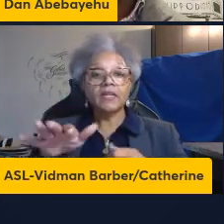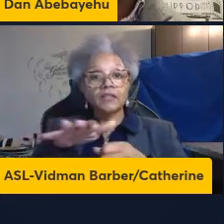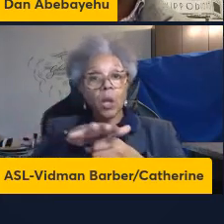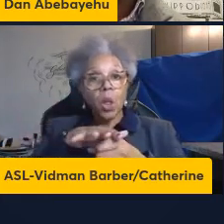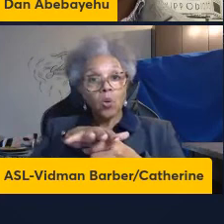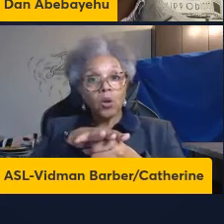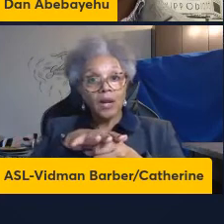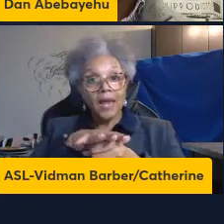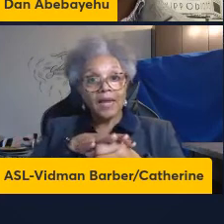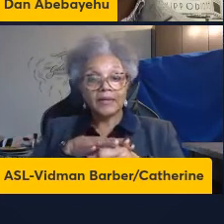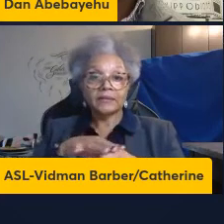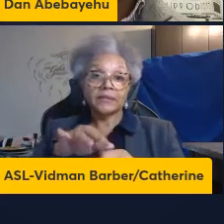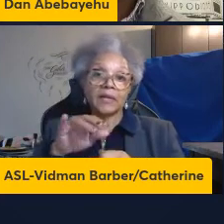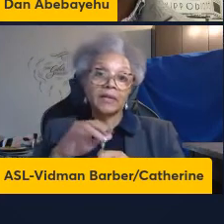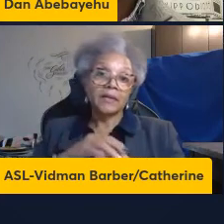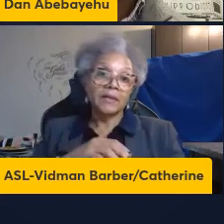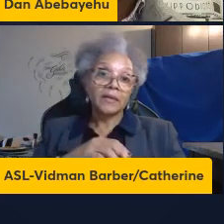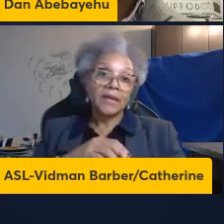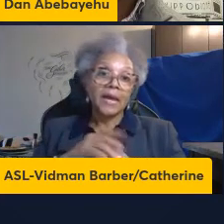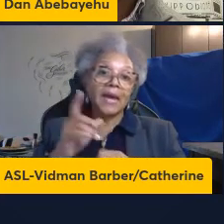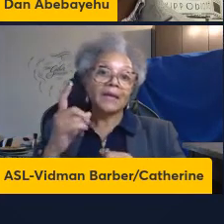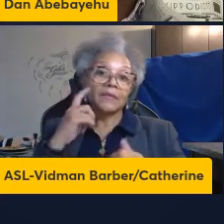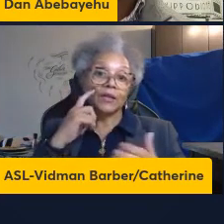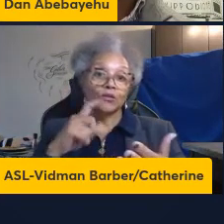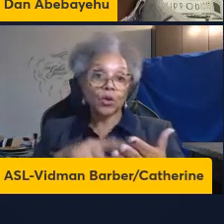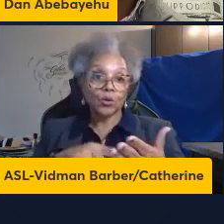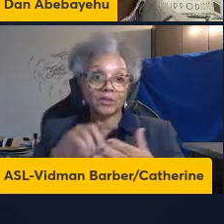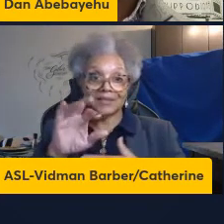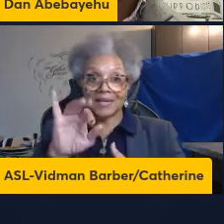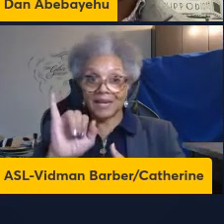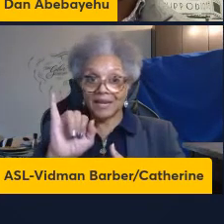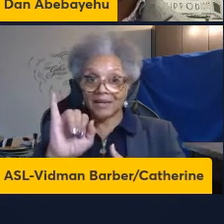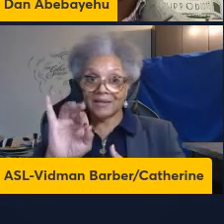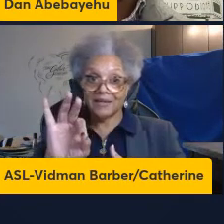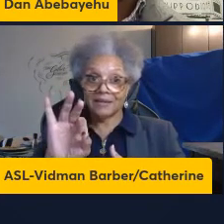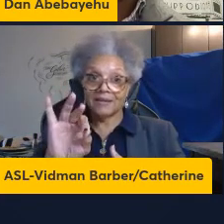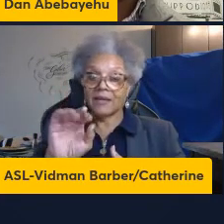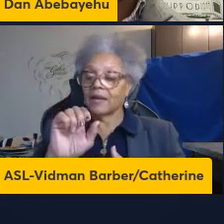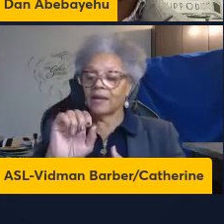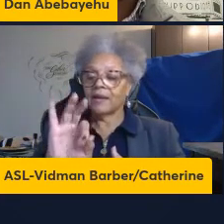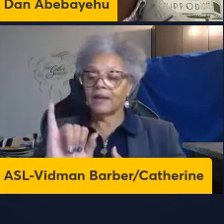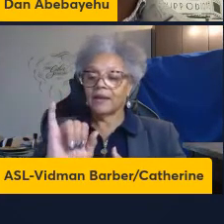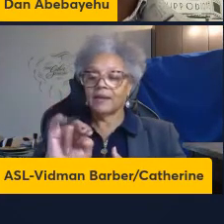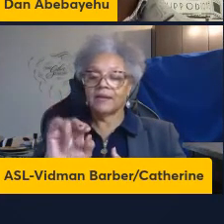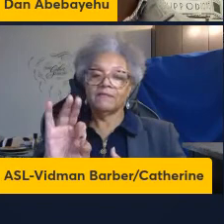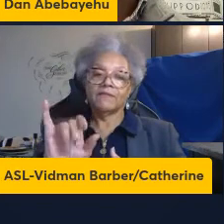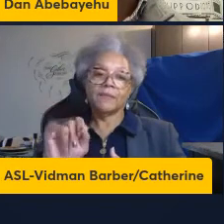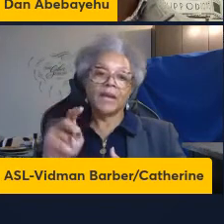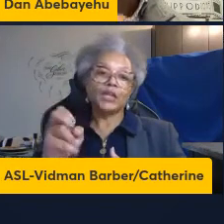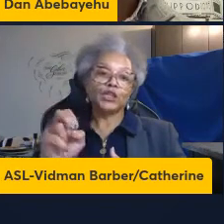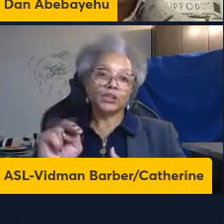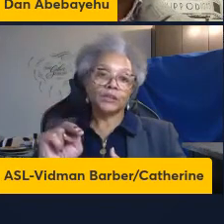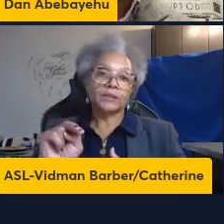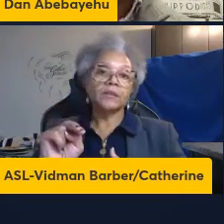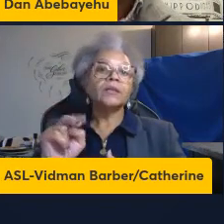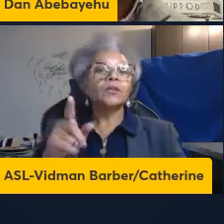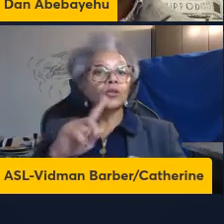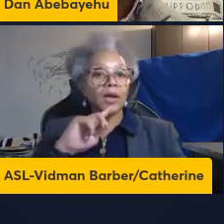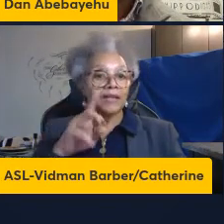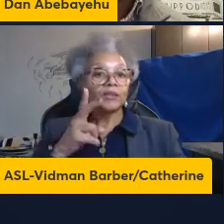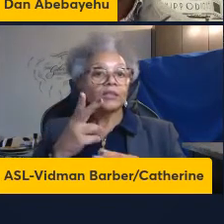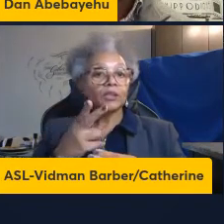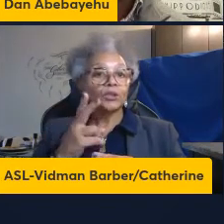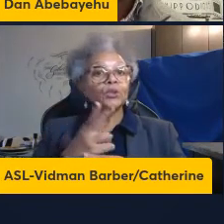And fascinatingly, the noted inflammation that we see in fibrosis, where you can actually use IL-1